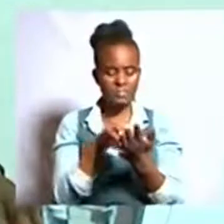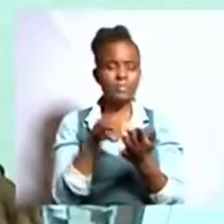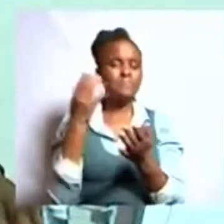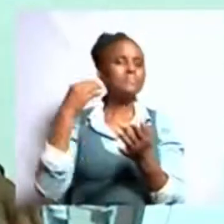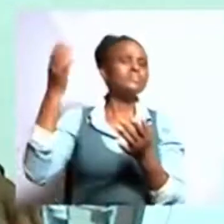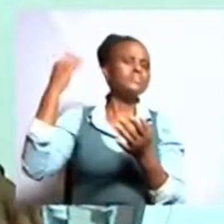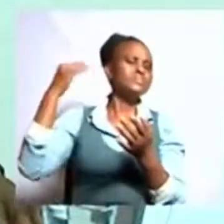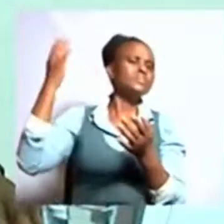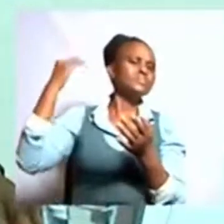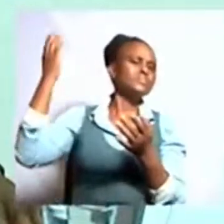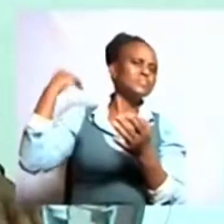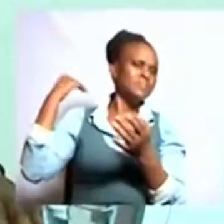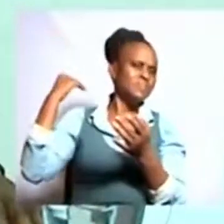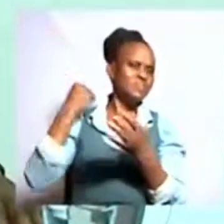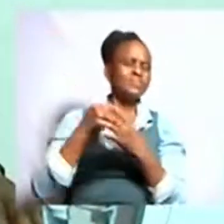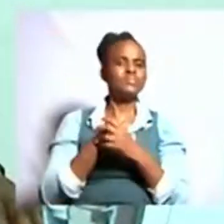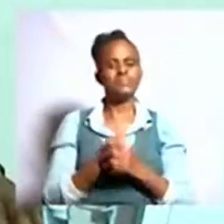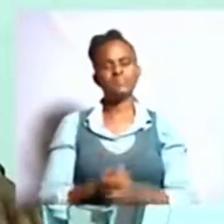yesteryear.